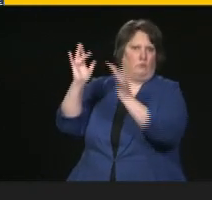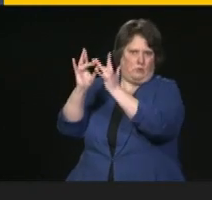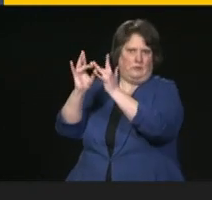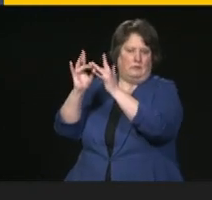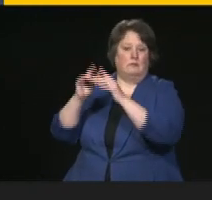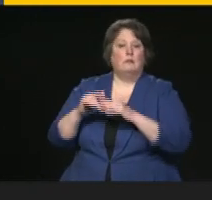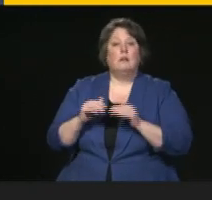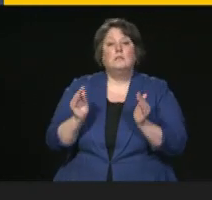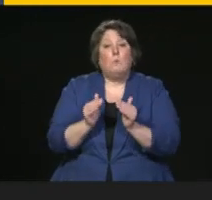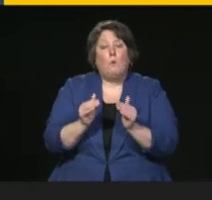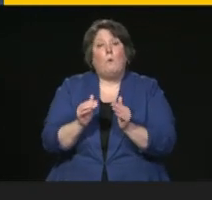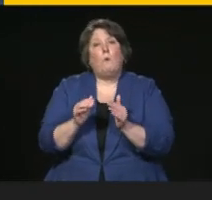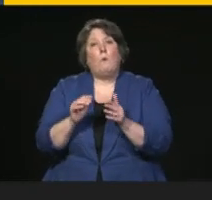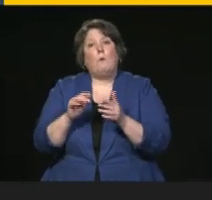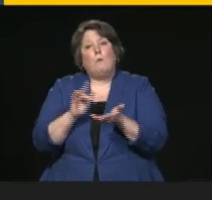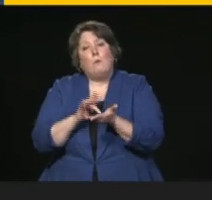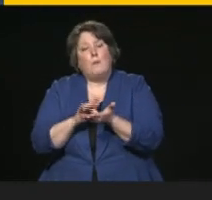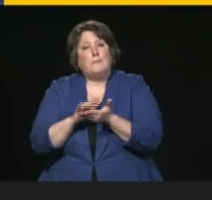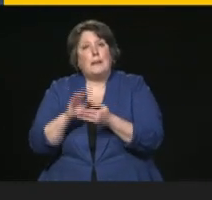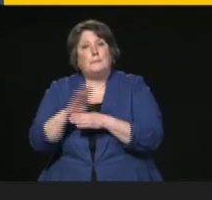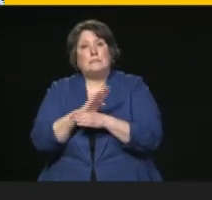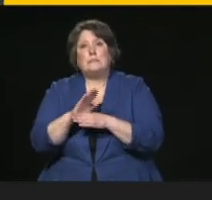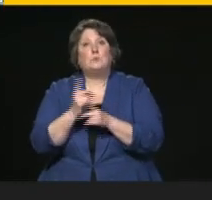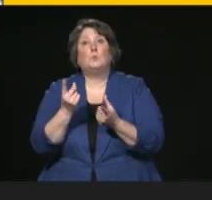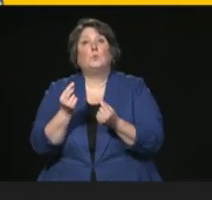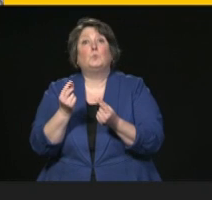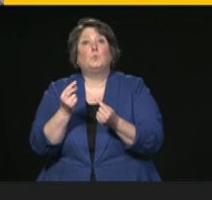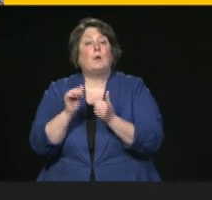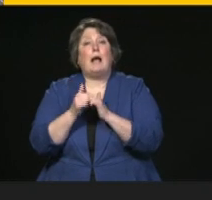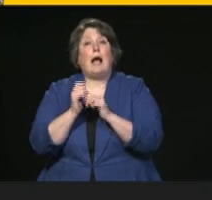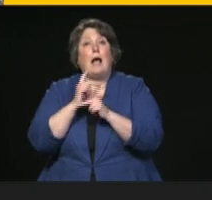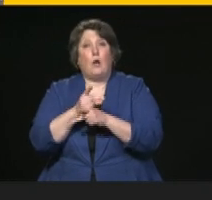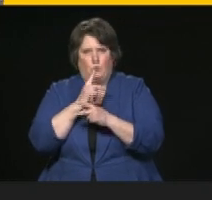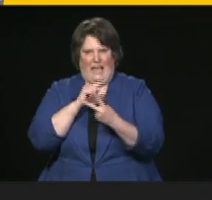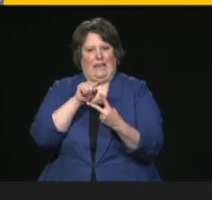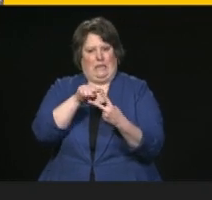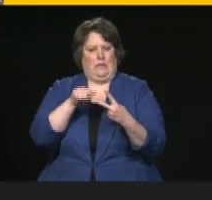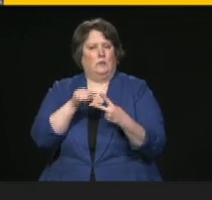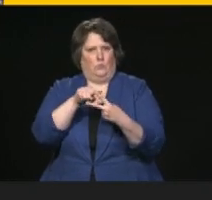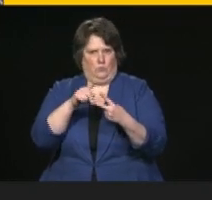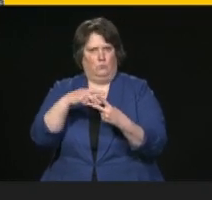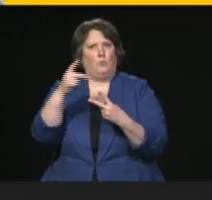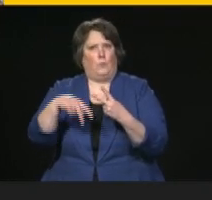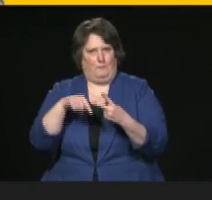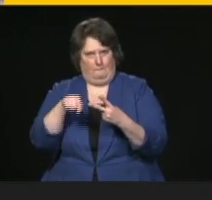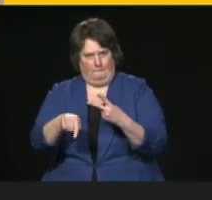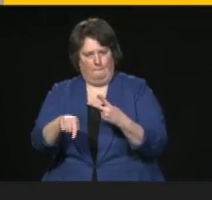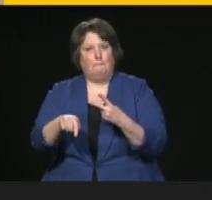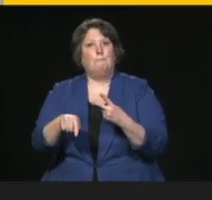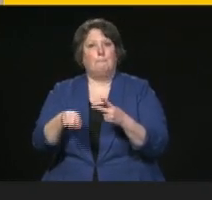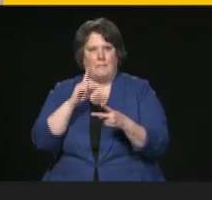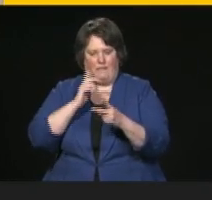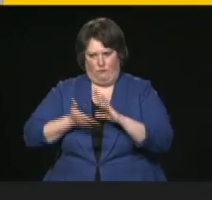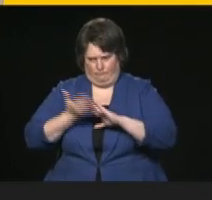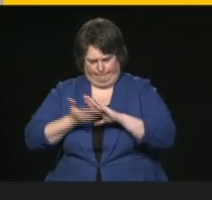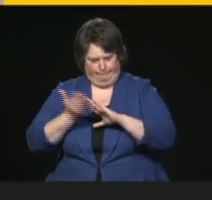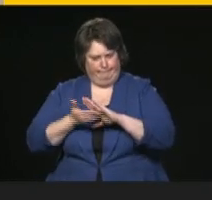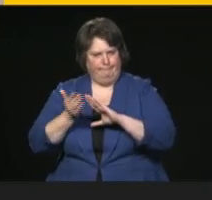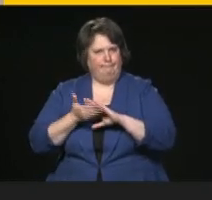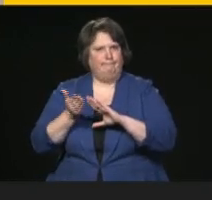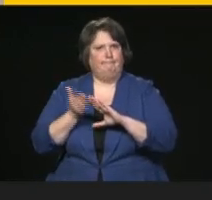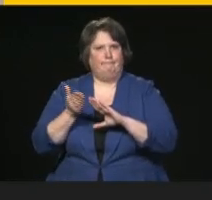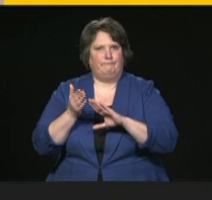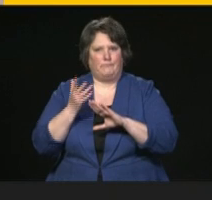be able to access both programs and use this money to keep up operations and keep our economy stable. Nous